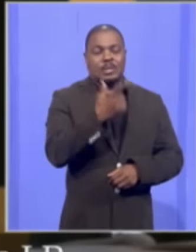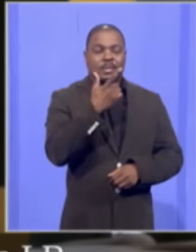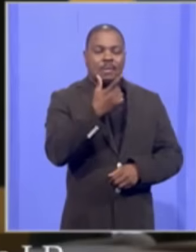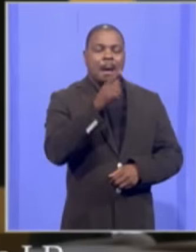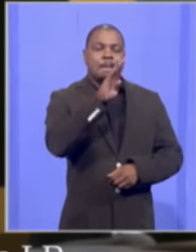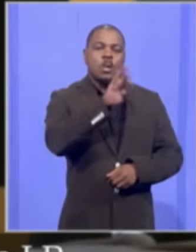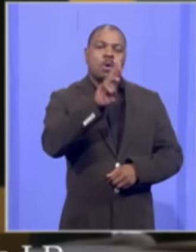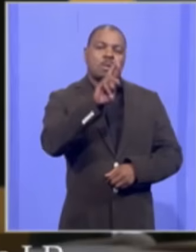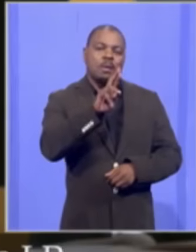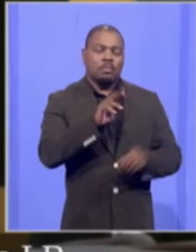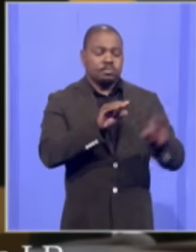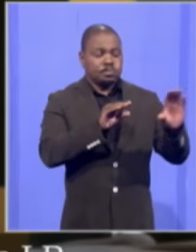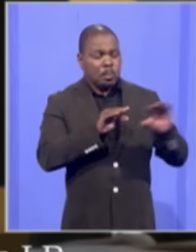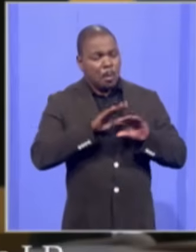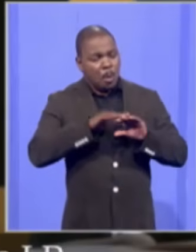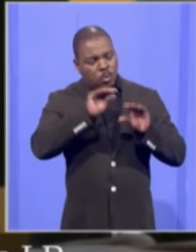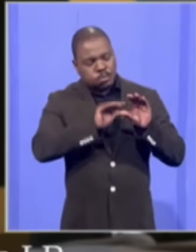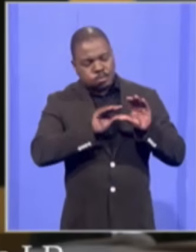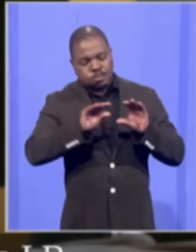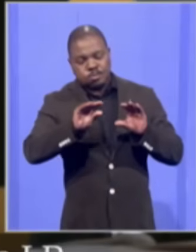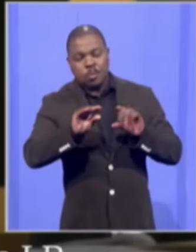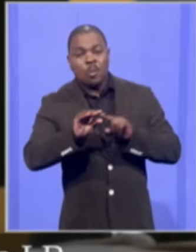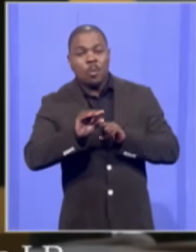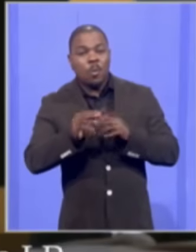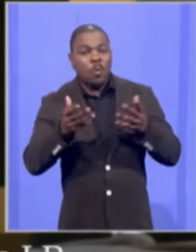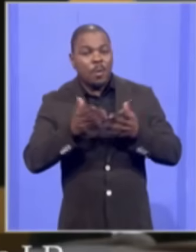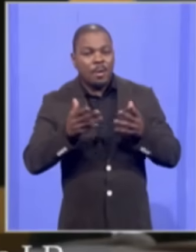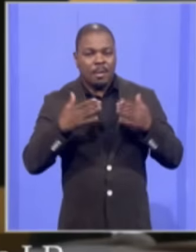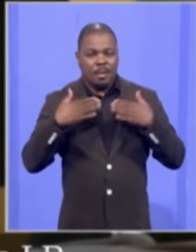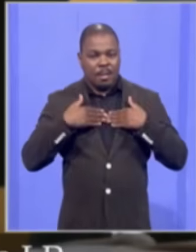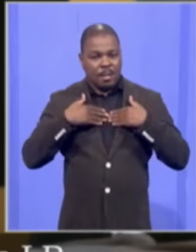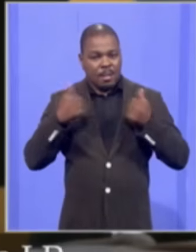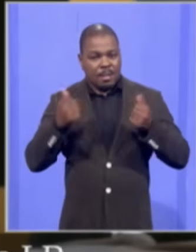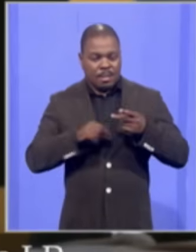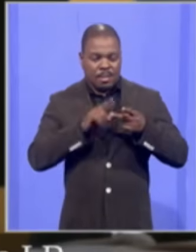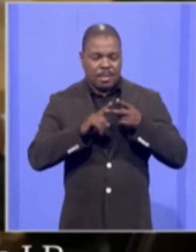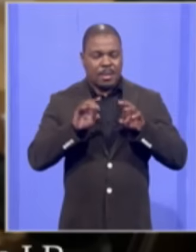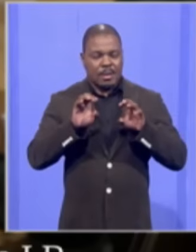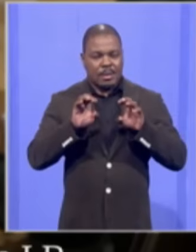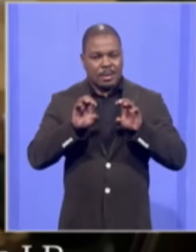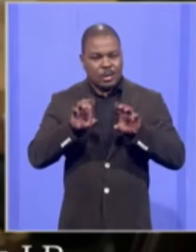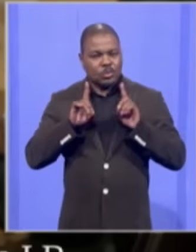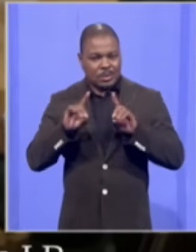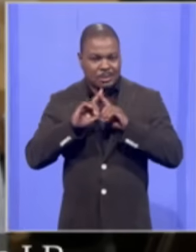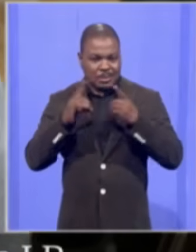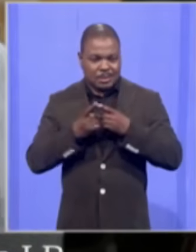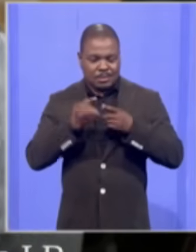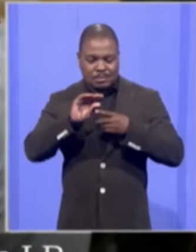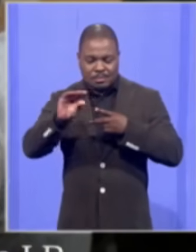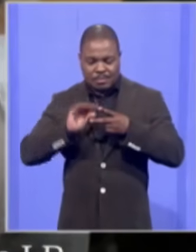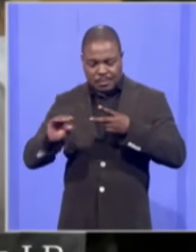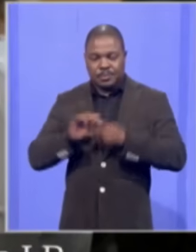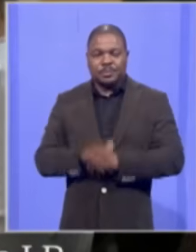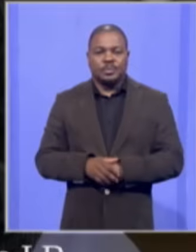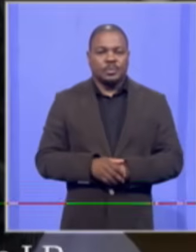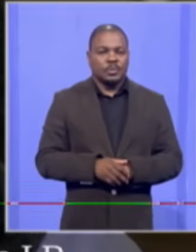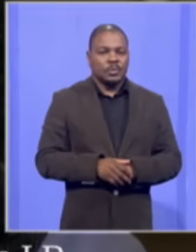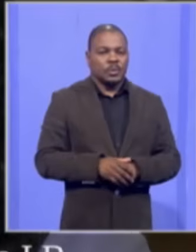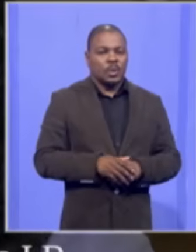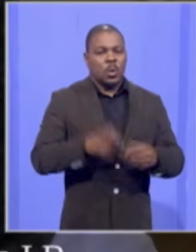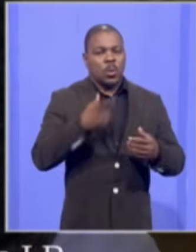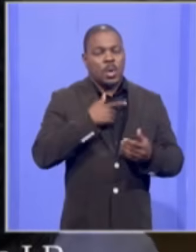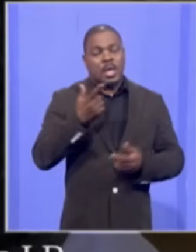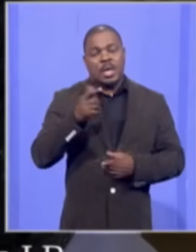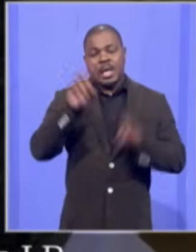77, mme boholo ba tjhelete ena bo abetswe lefapha la bophelo le la thuto. We owe Eskom about